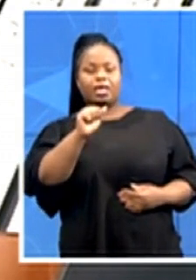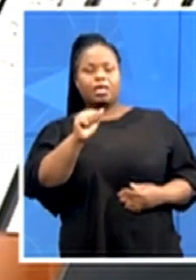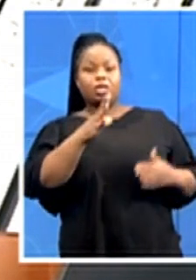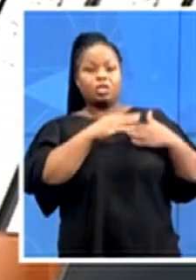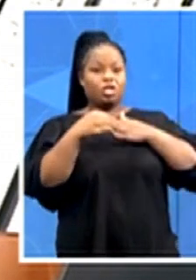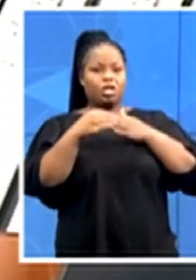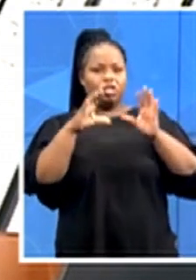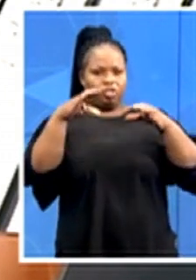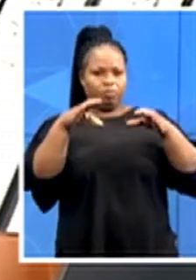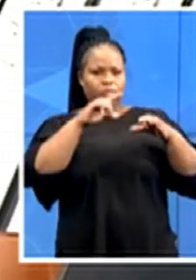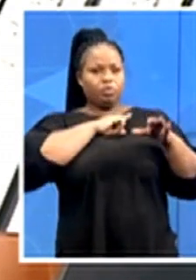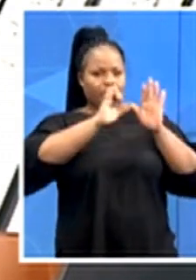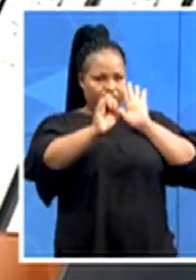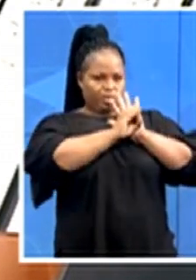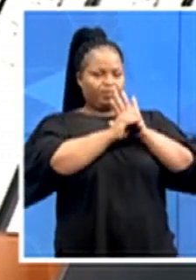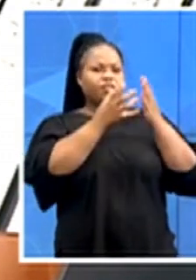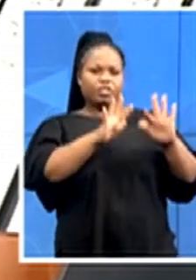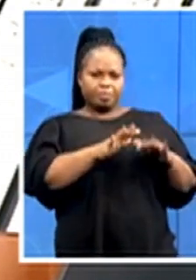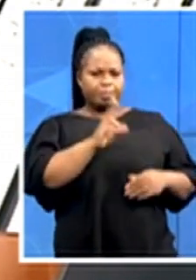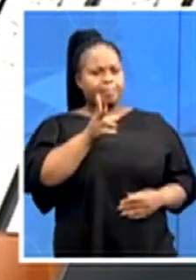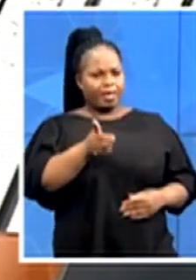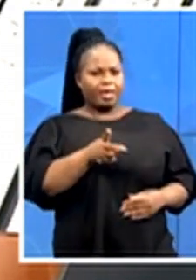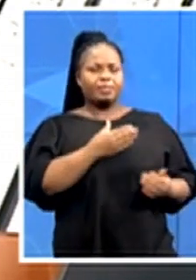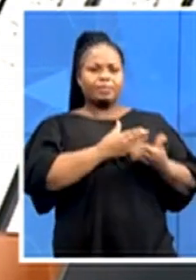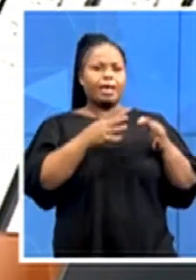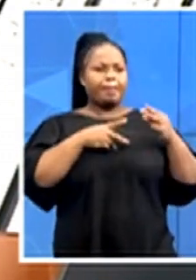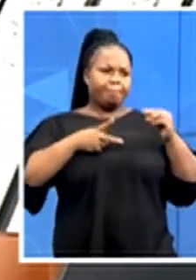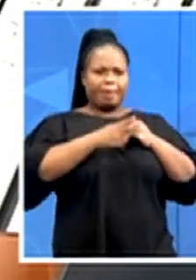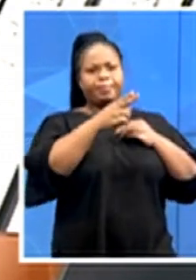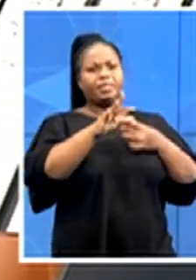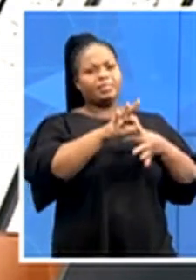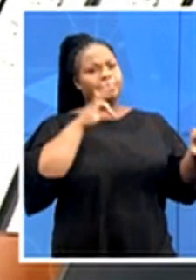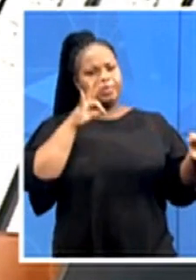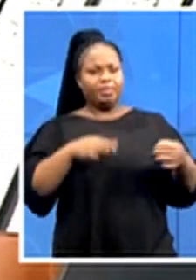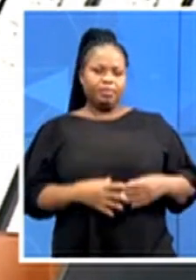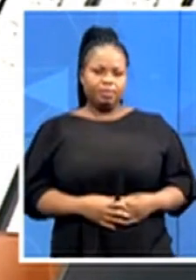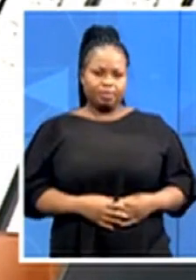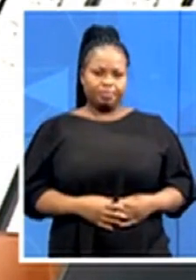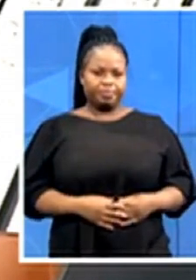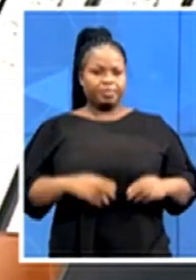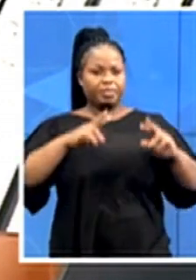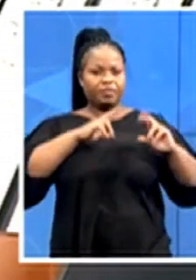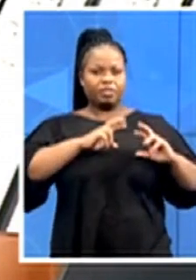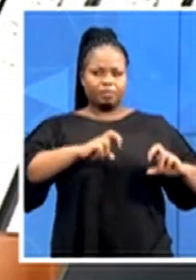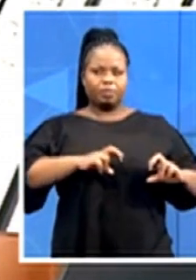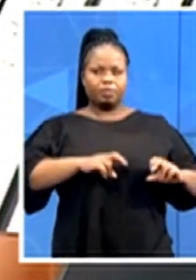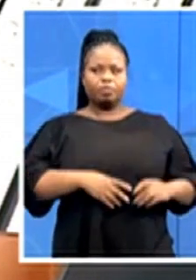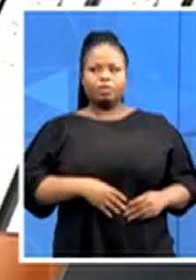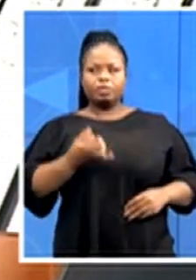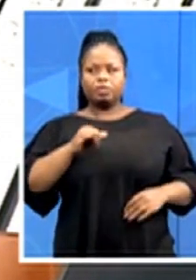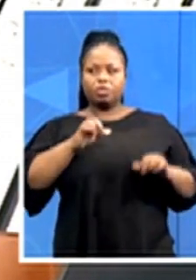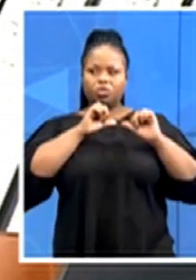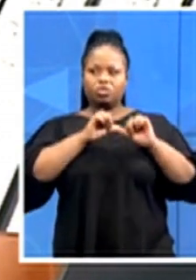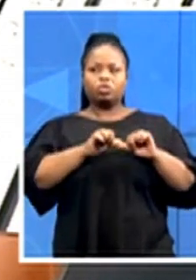they are also being terminated. The investigations continue on these and other wrongs within the